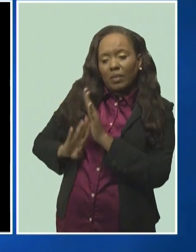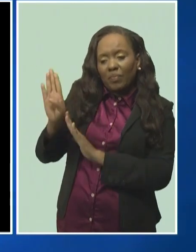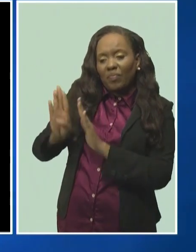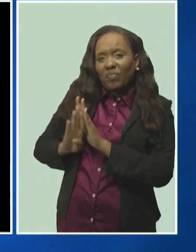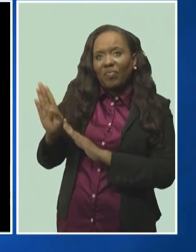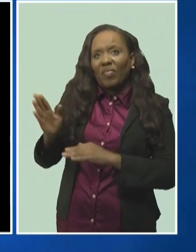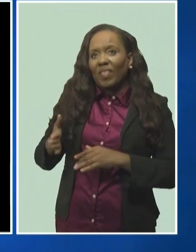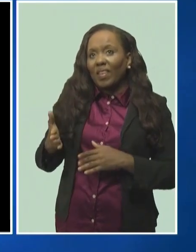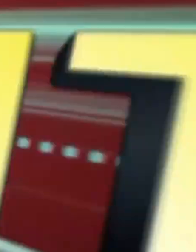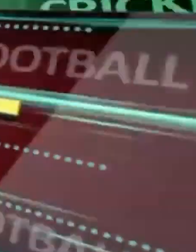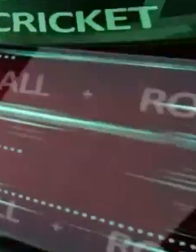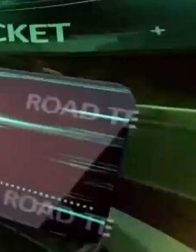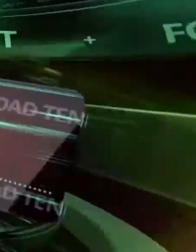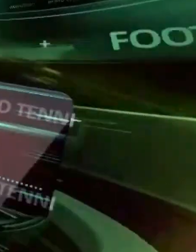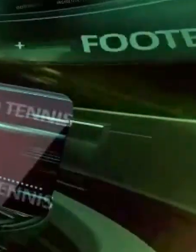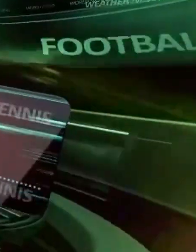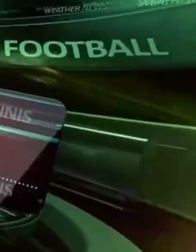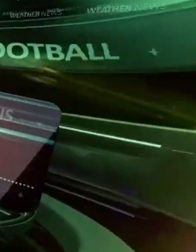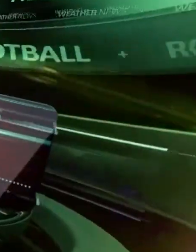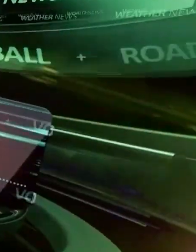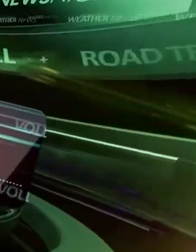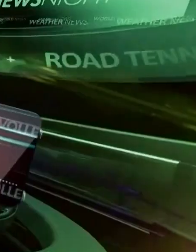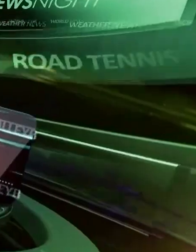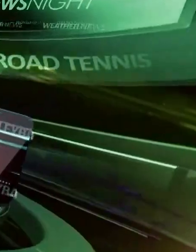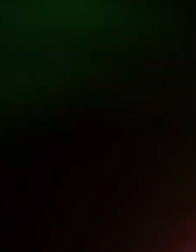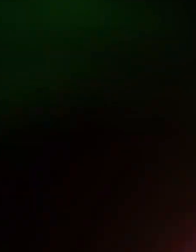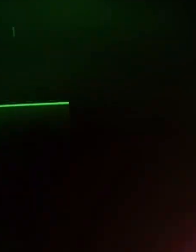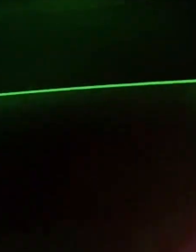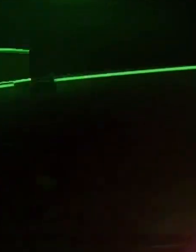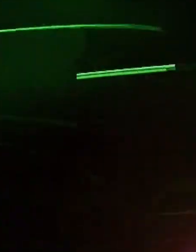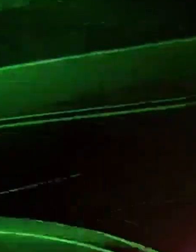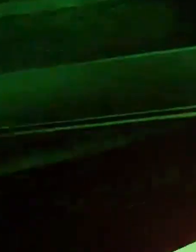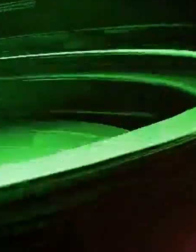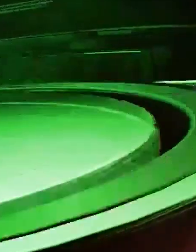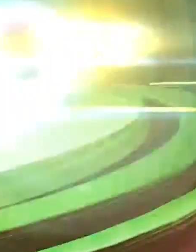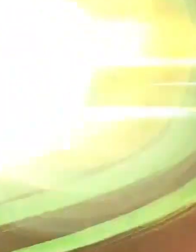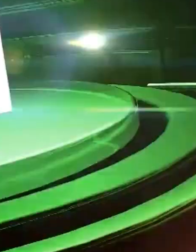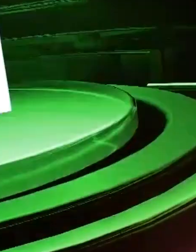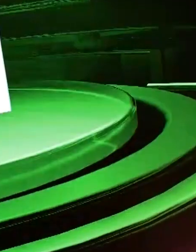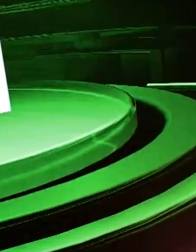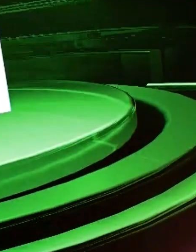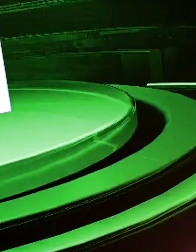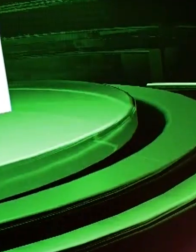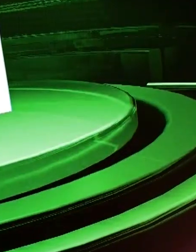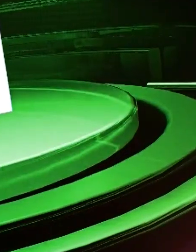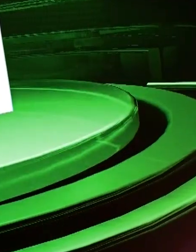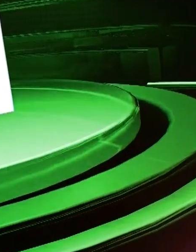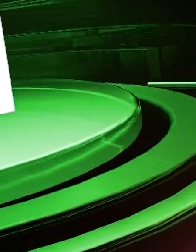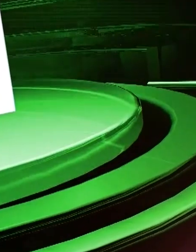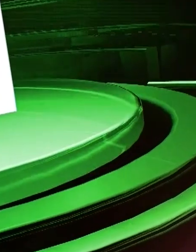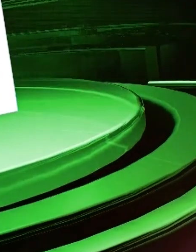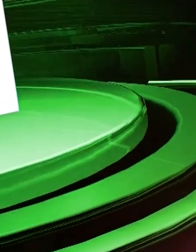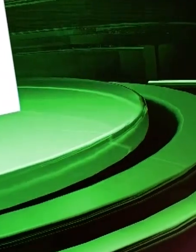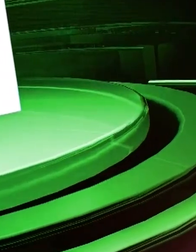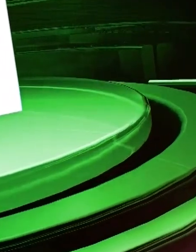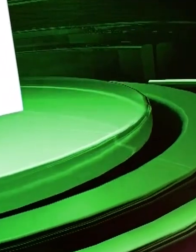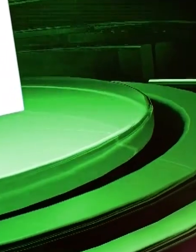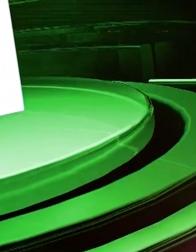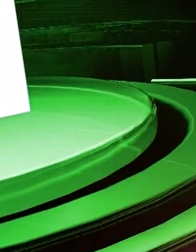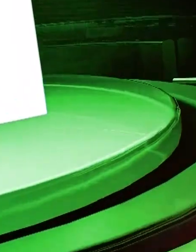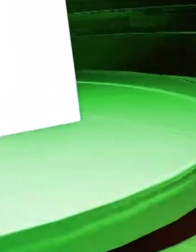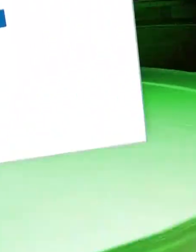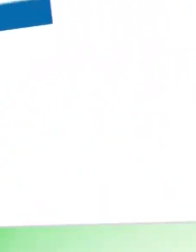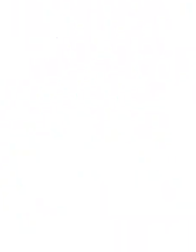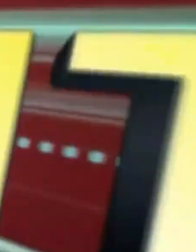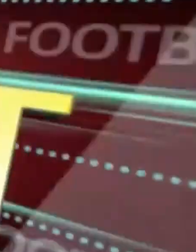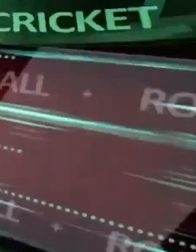Yeah, thank you. My pleasure. Sports Night, brought to you with the compliments of Great Health Works, agents for Omega